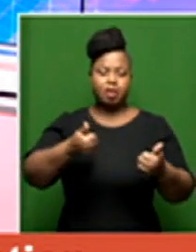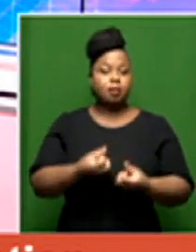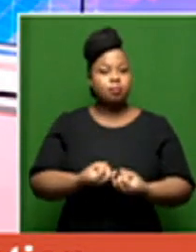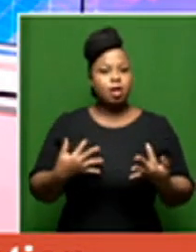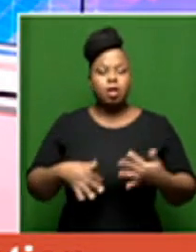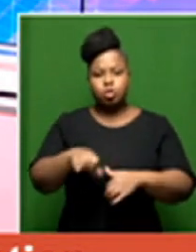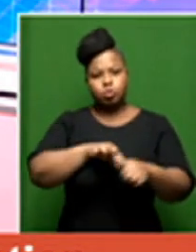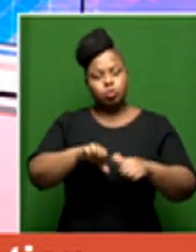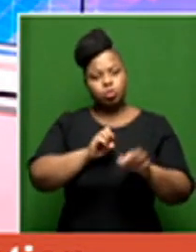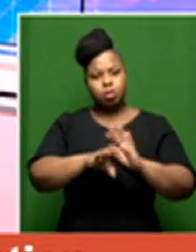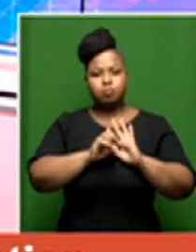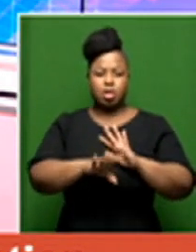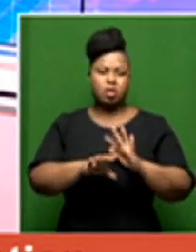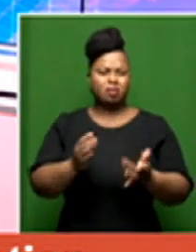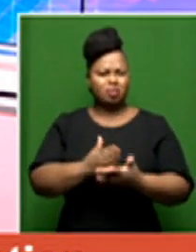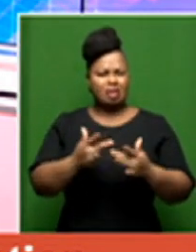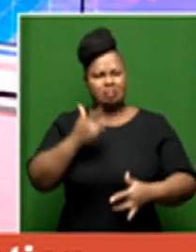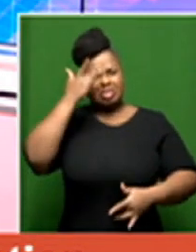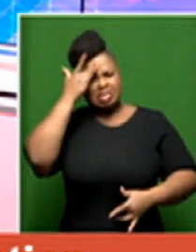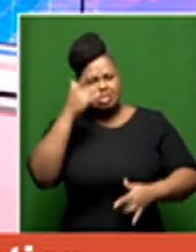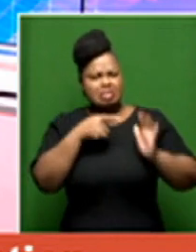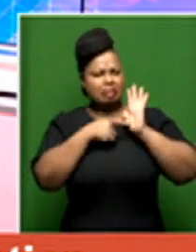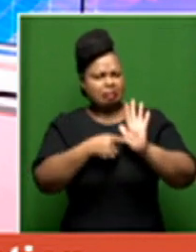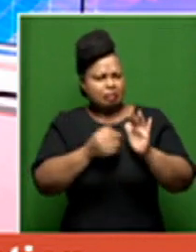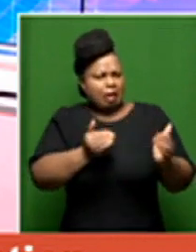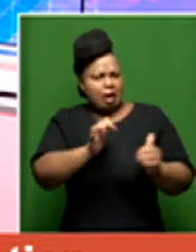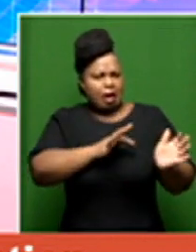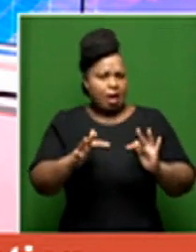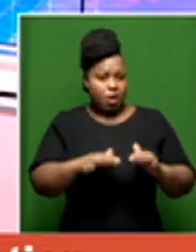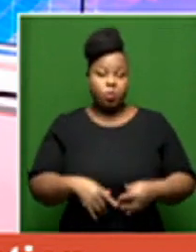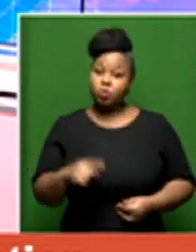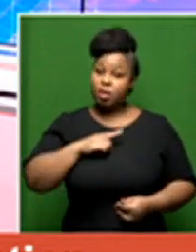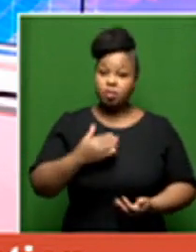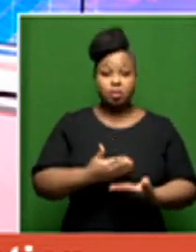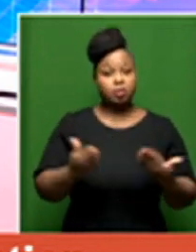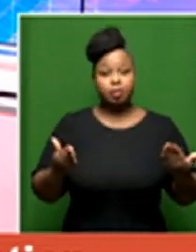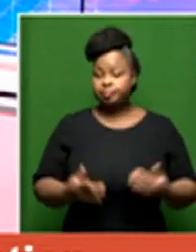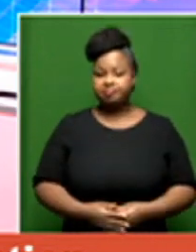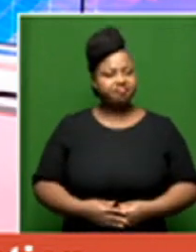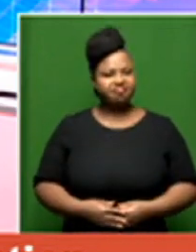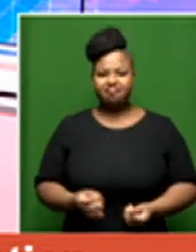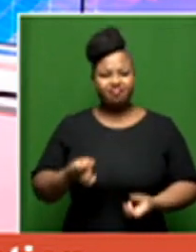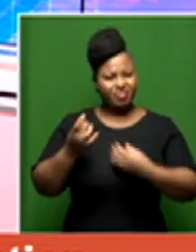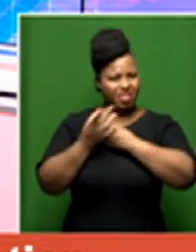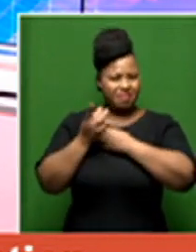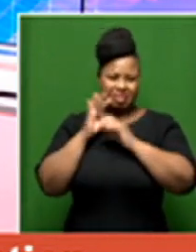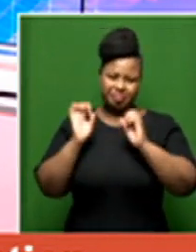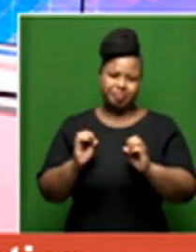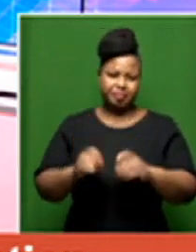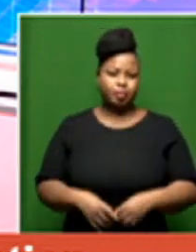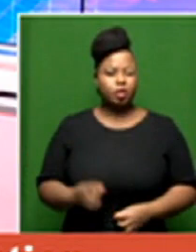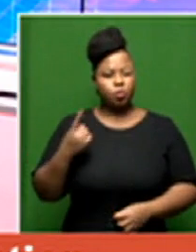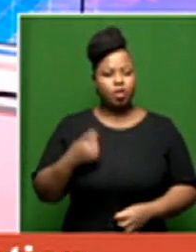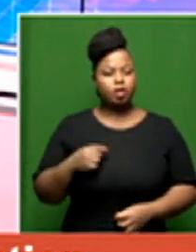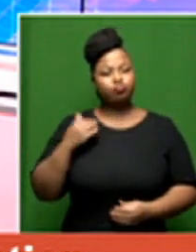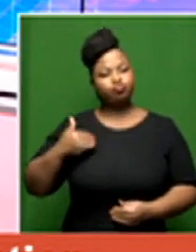Many people have resorted to social media for help in managing the symptoms and a lot of times not getting sound advice.